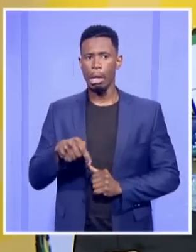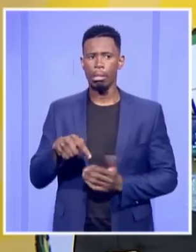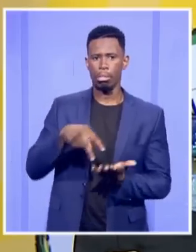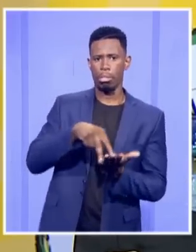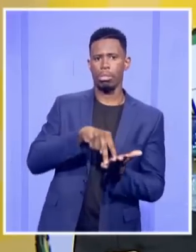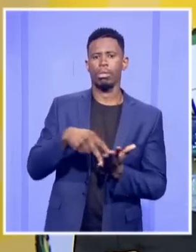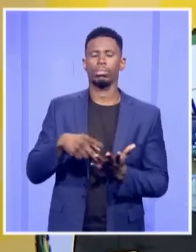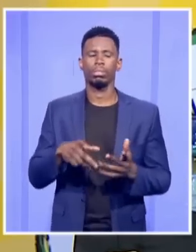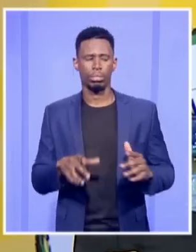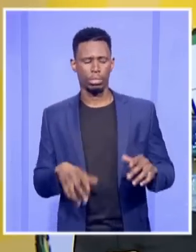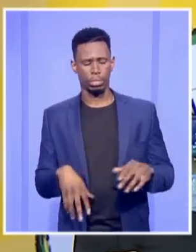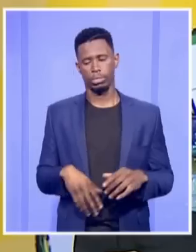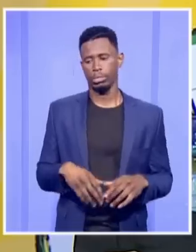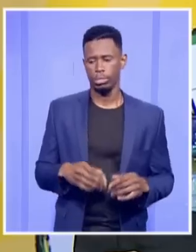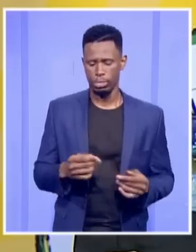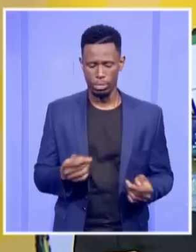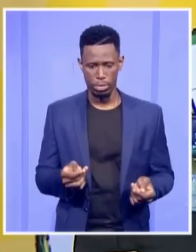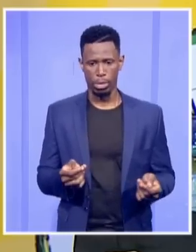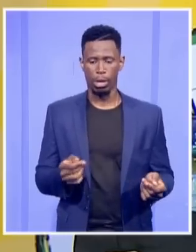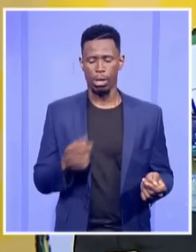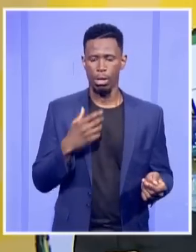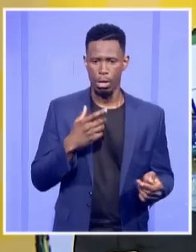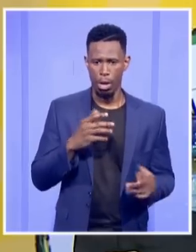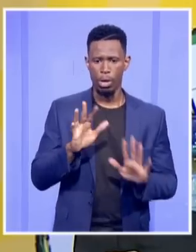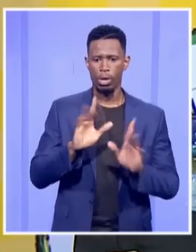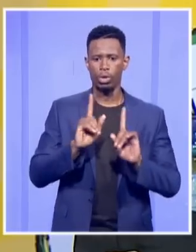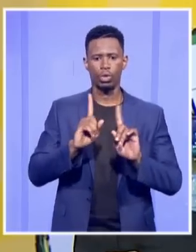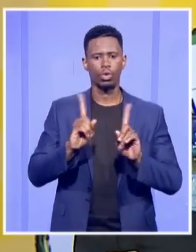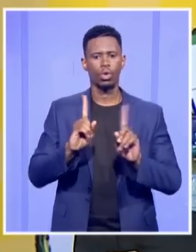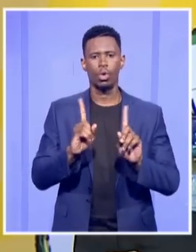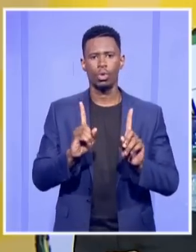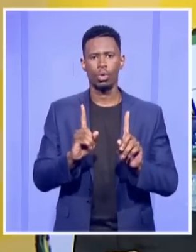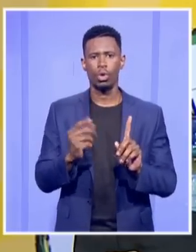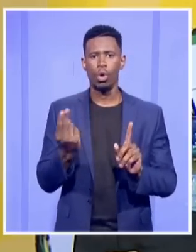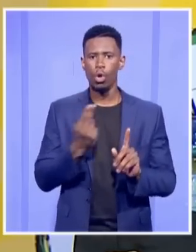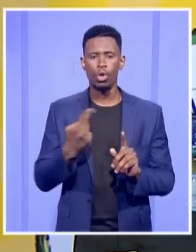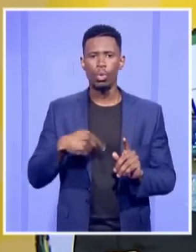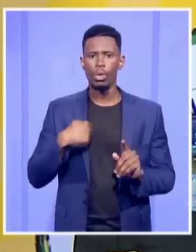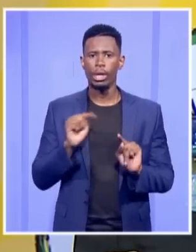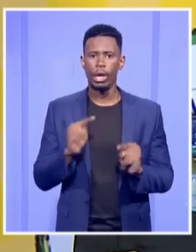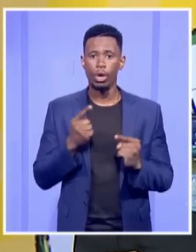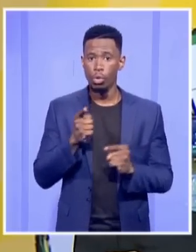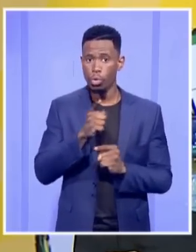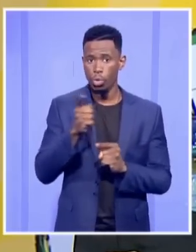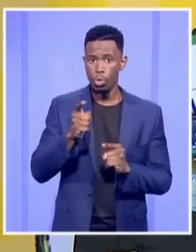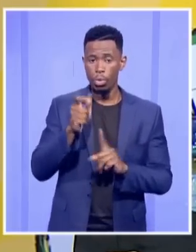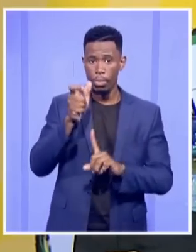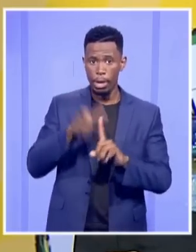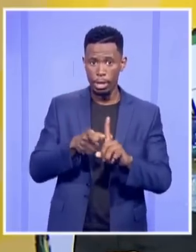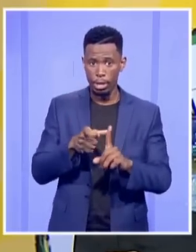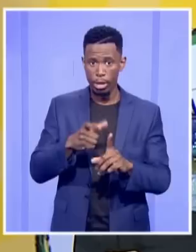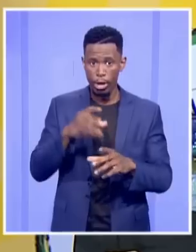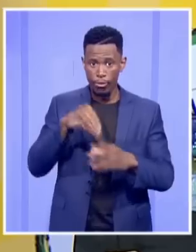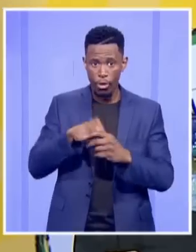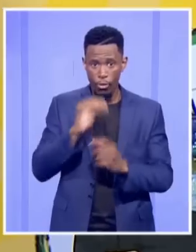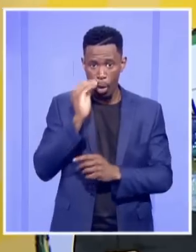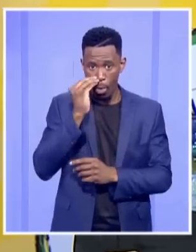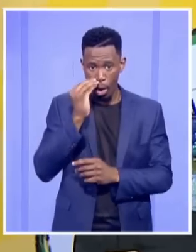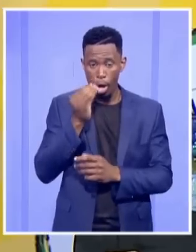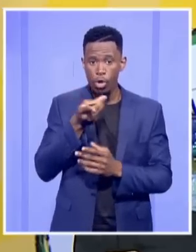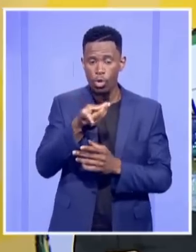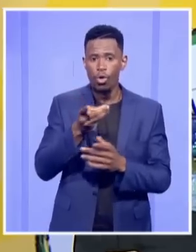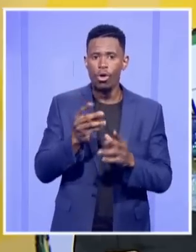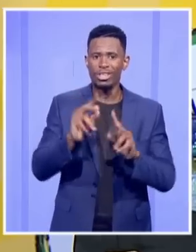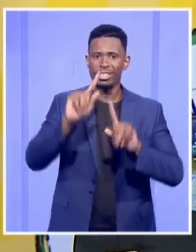you colleagues from the media different privileges. So we have to make